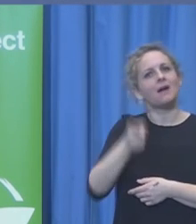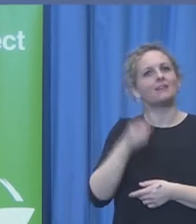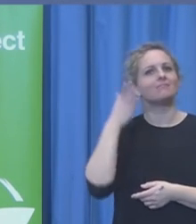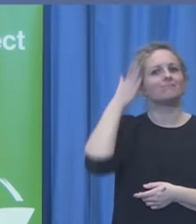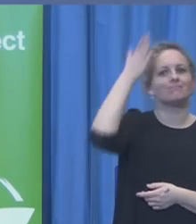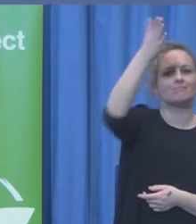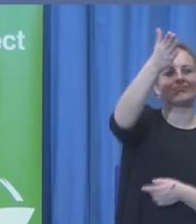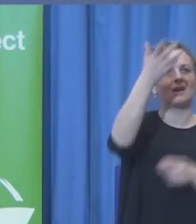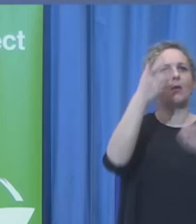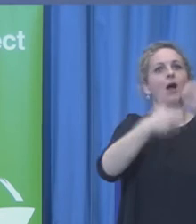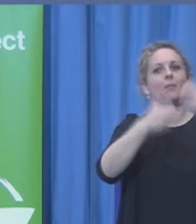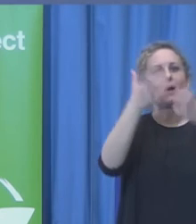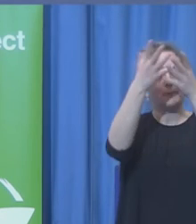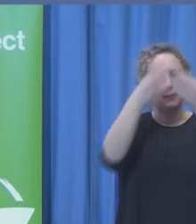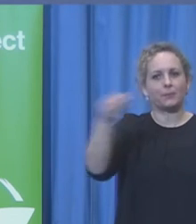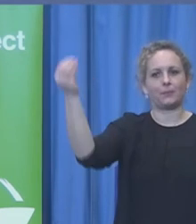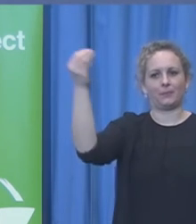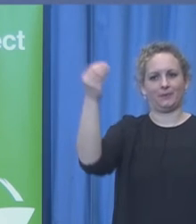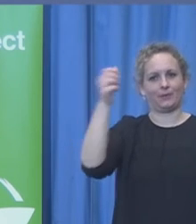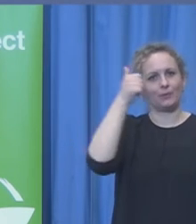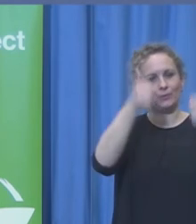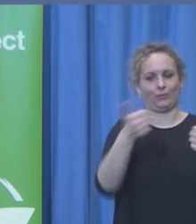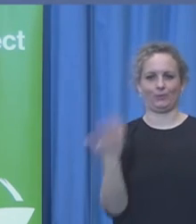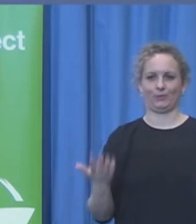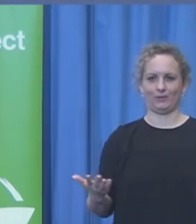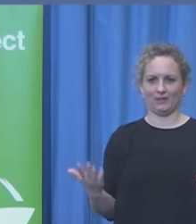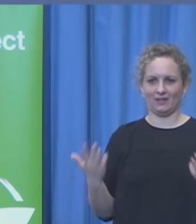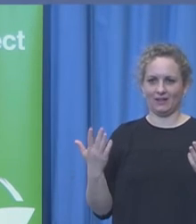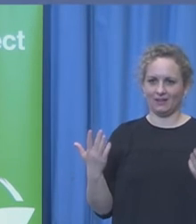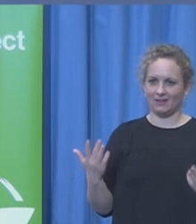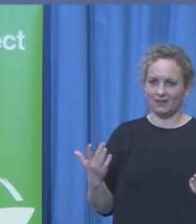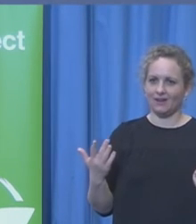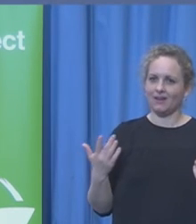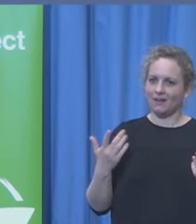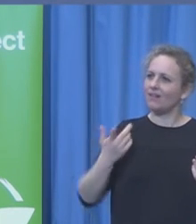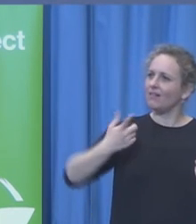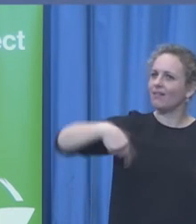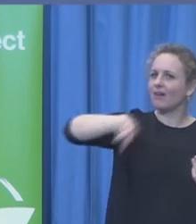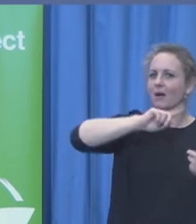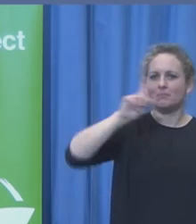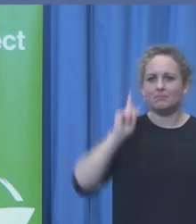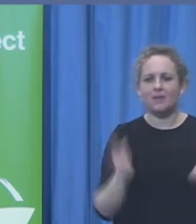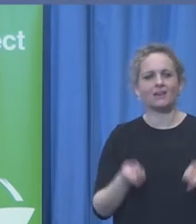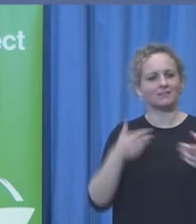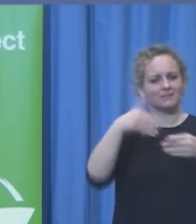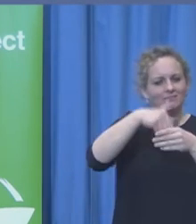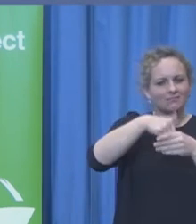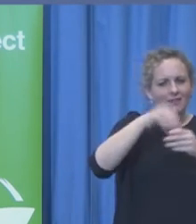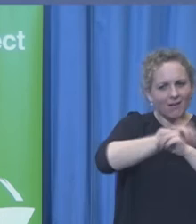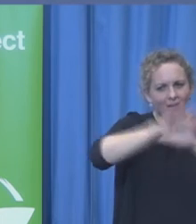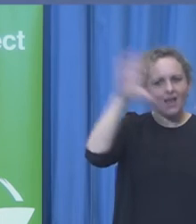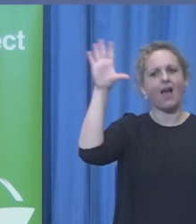that it is well understood what is happening now with the Act. The Commission